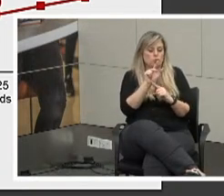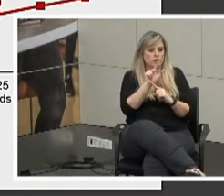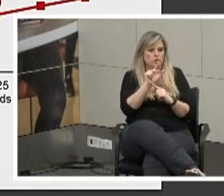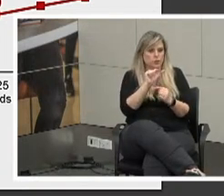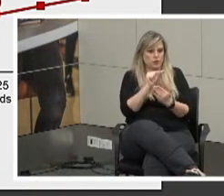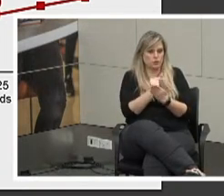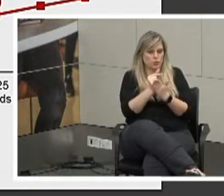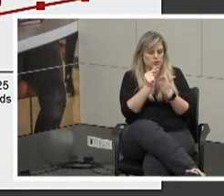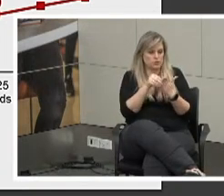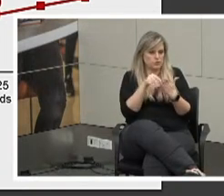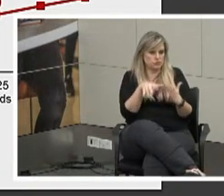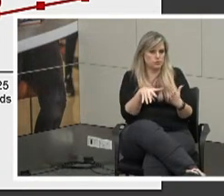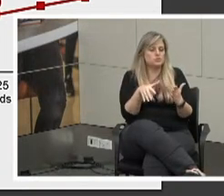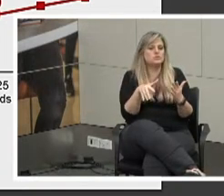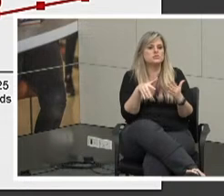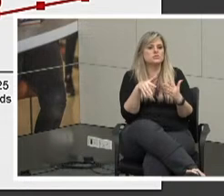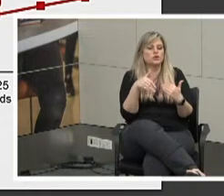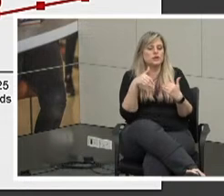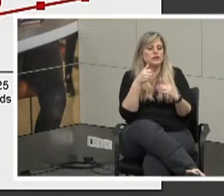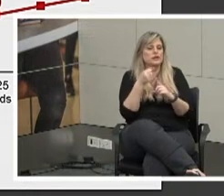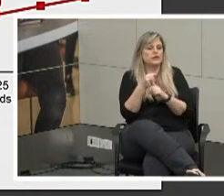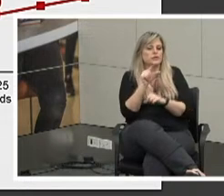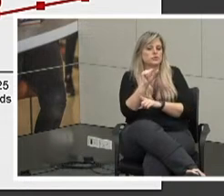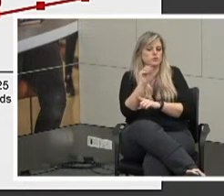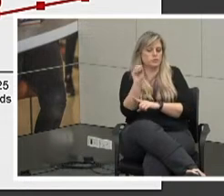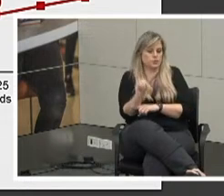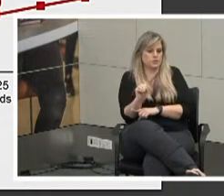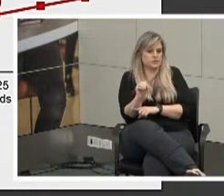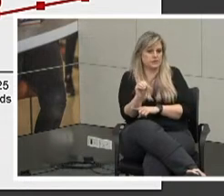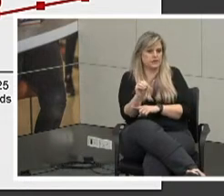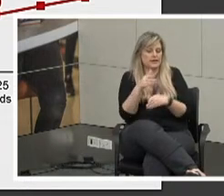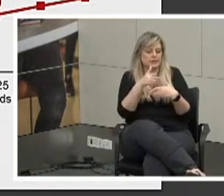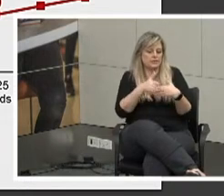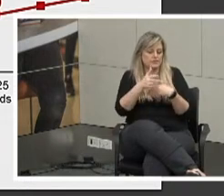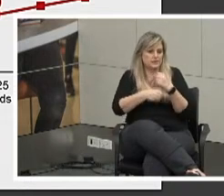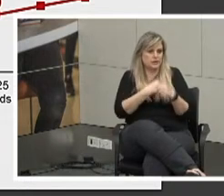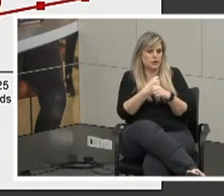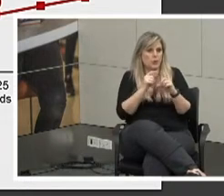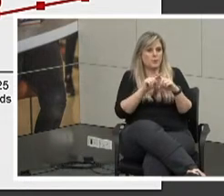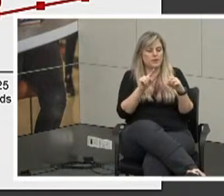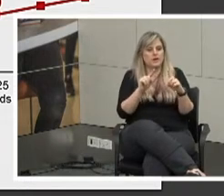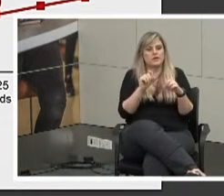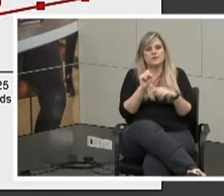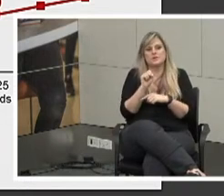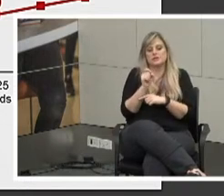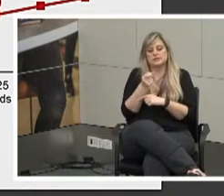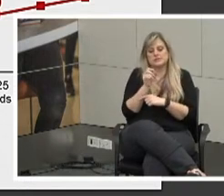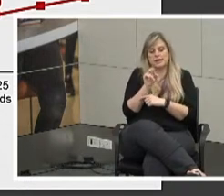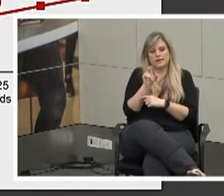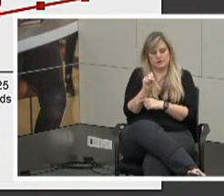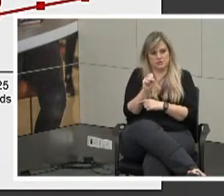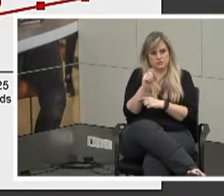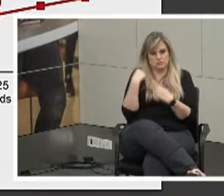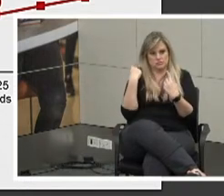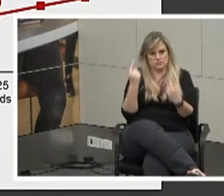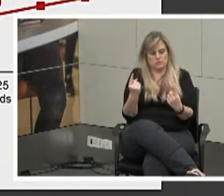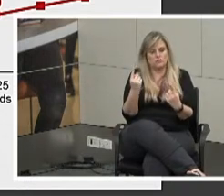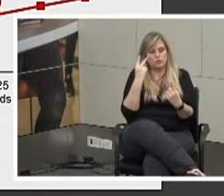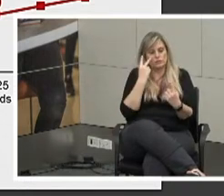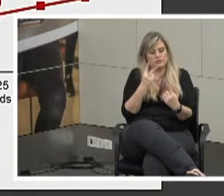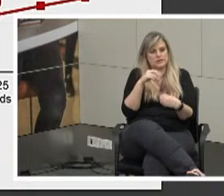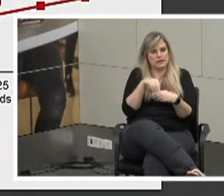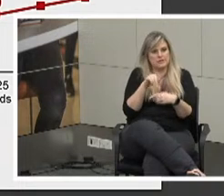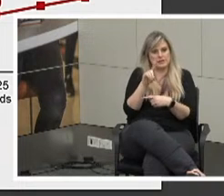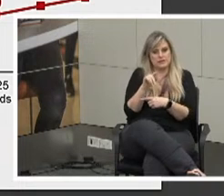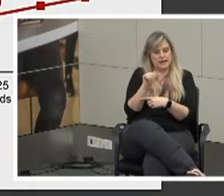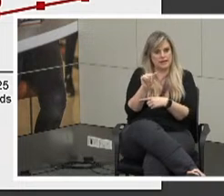hitting 12% uh at the end of that graduation year um but when we're looking at status to date one of the things that you can observe in the data is that there's